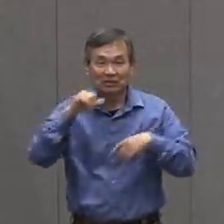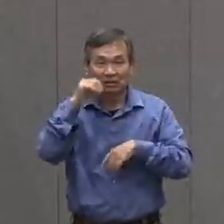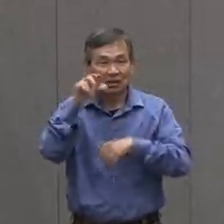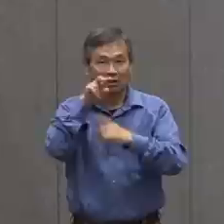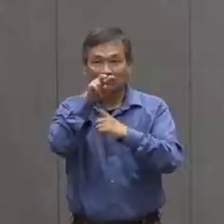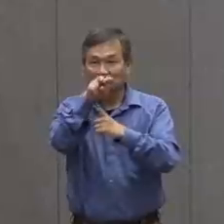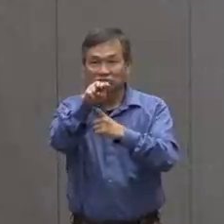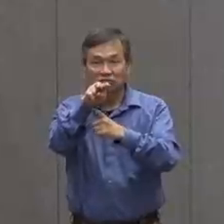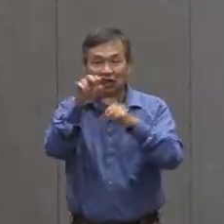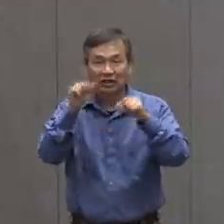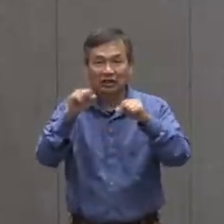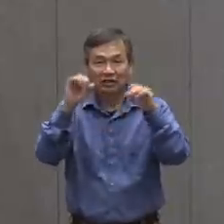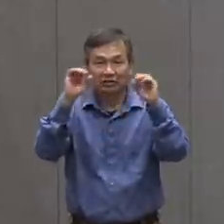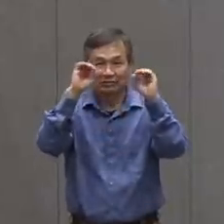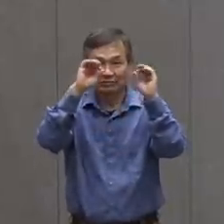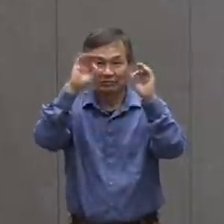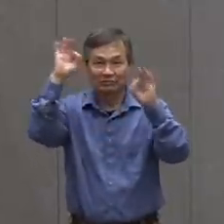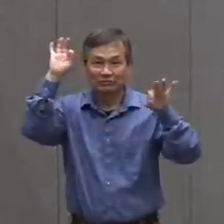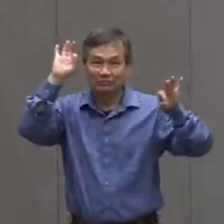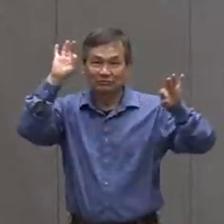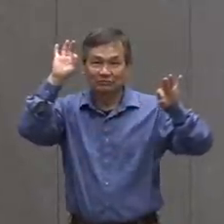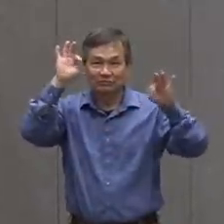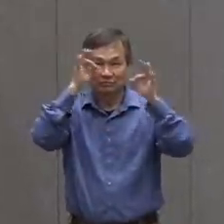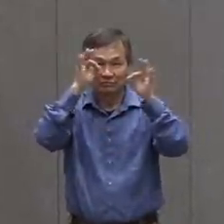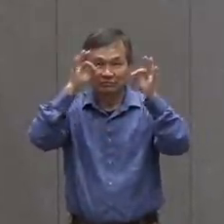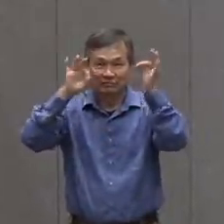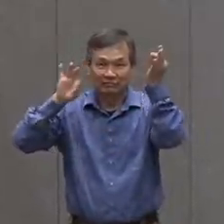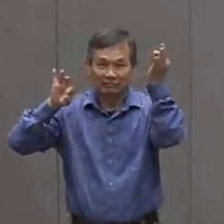the same time. My eyes don't do that.